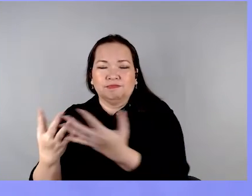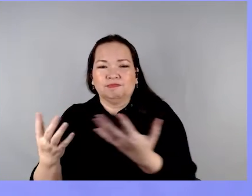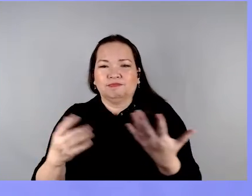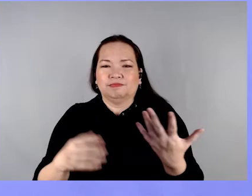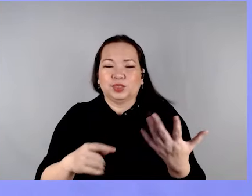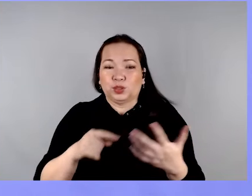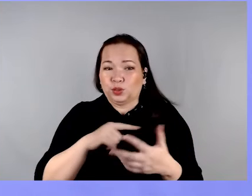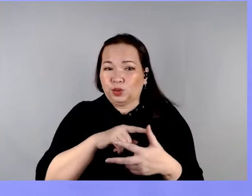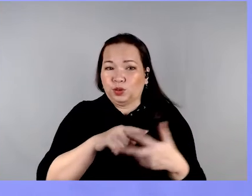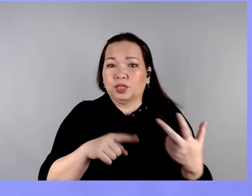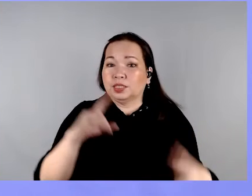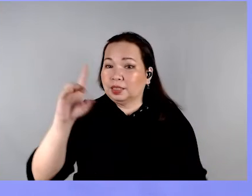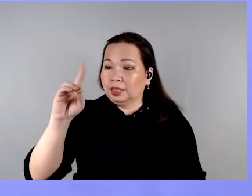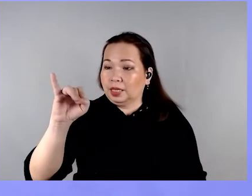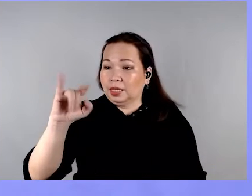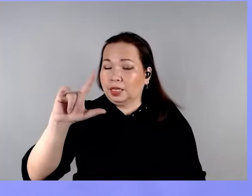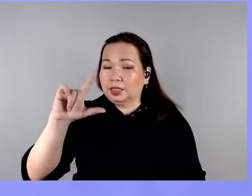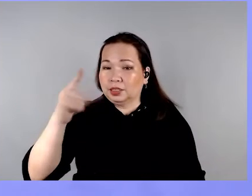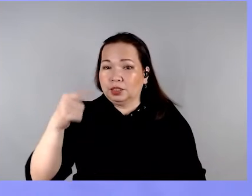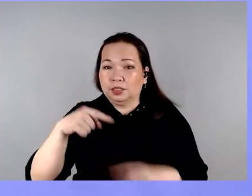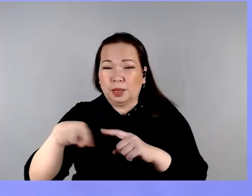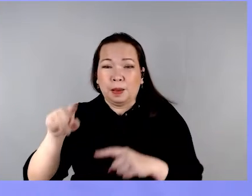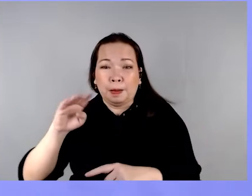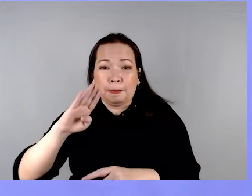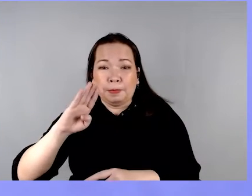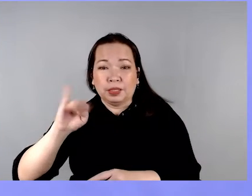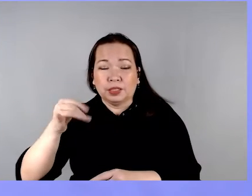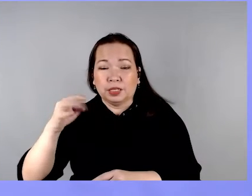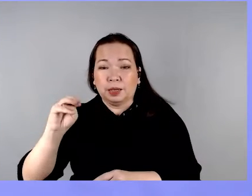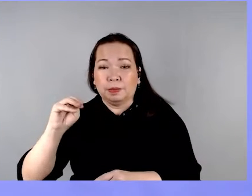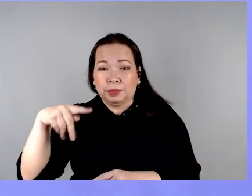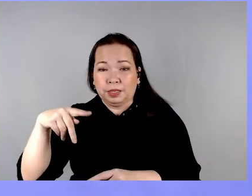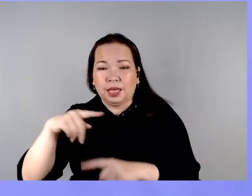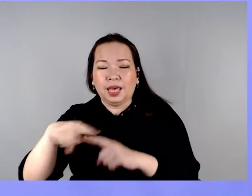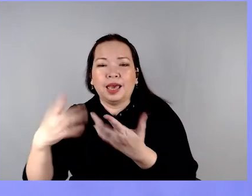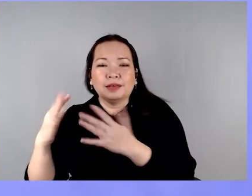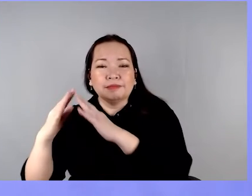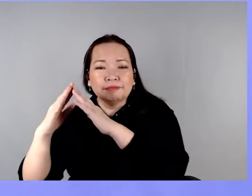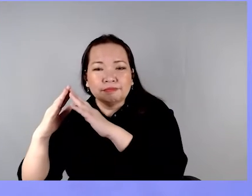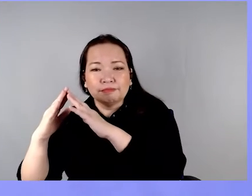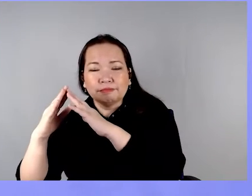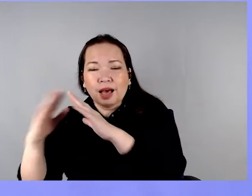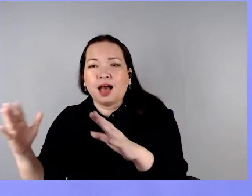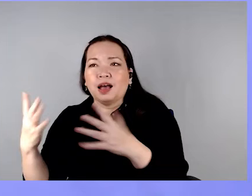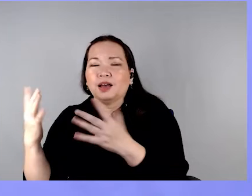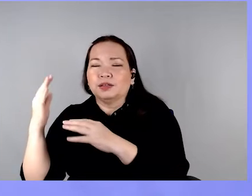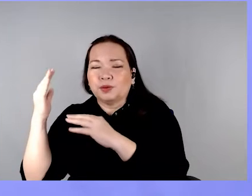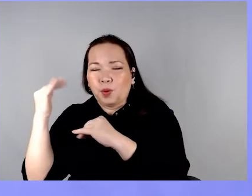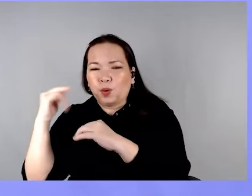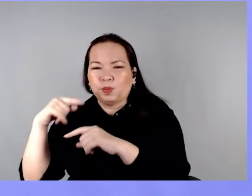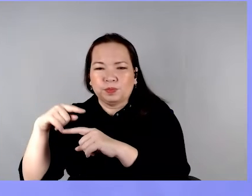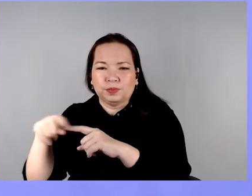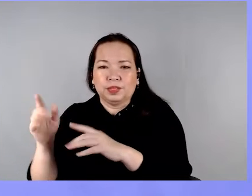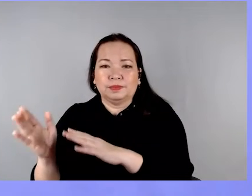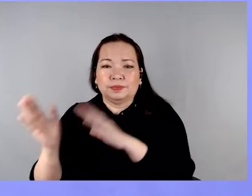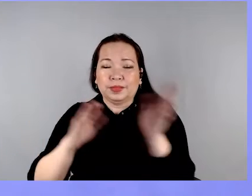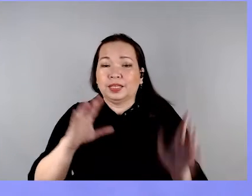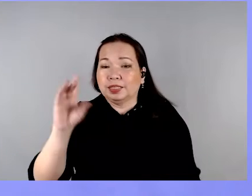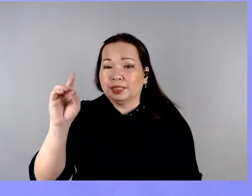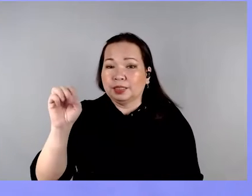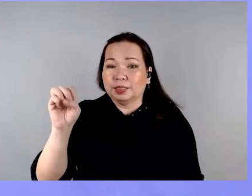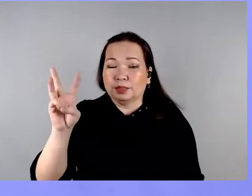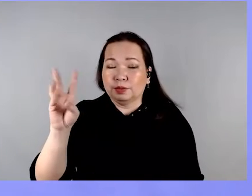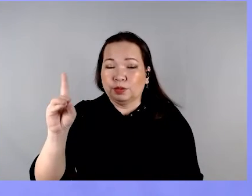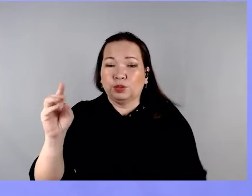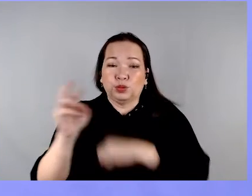the Bureau of Immigration. Under the DILG, there is the BJMP jails and Bahay Pag-asas. Under the DSWD,